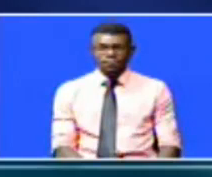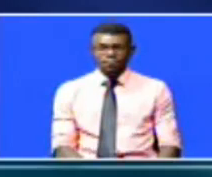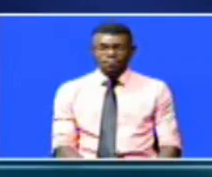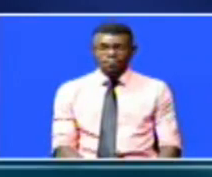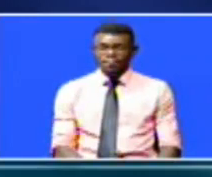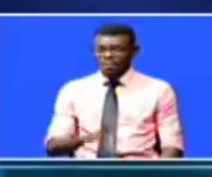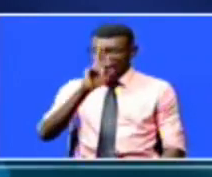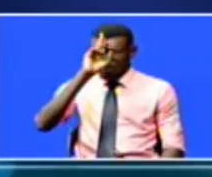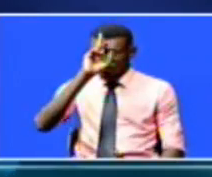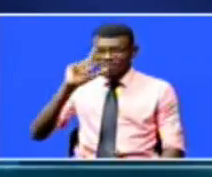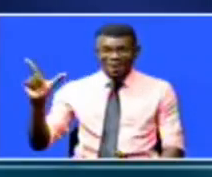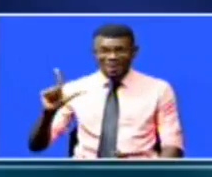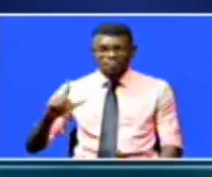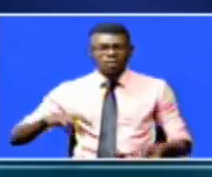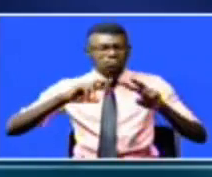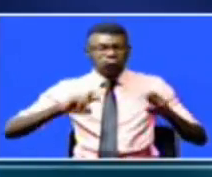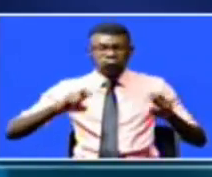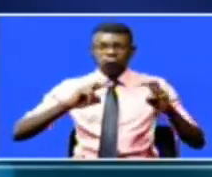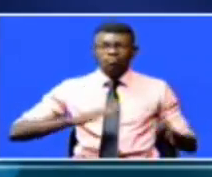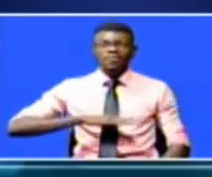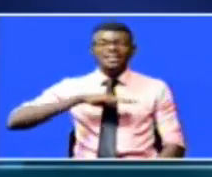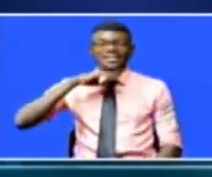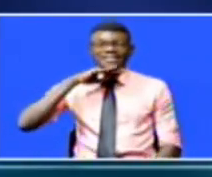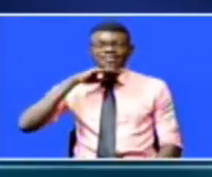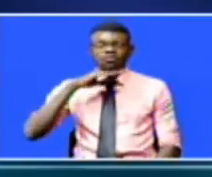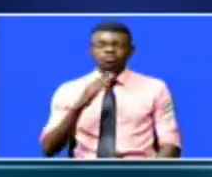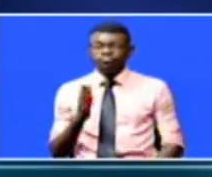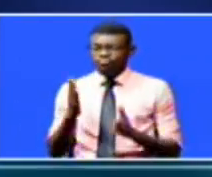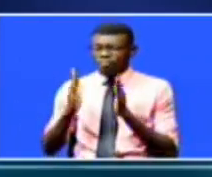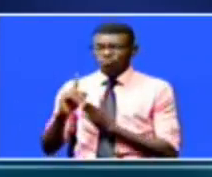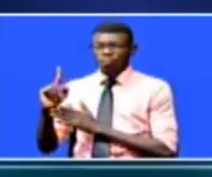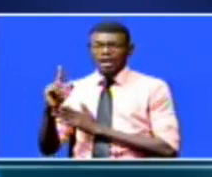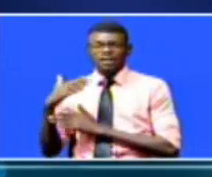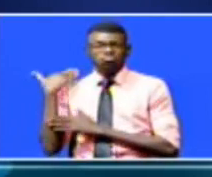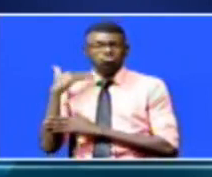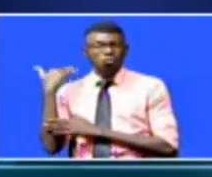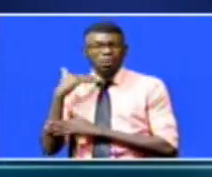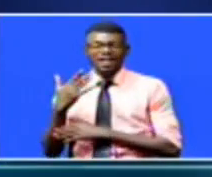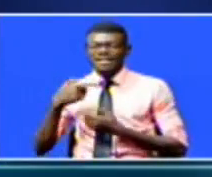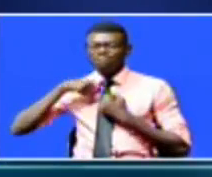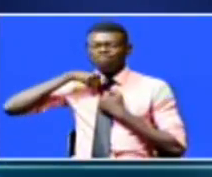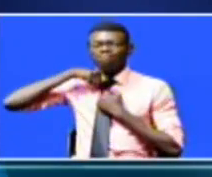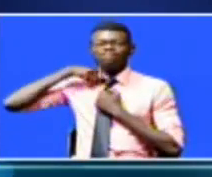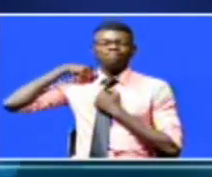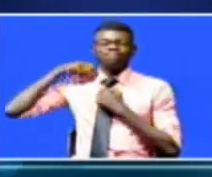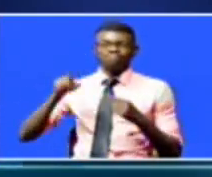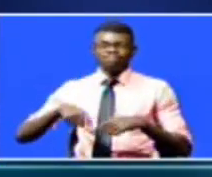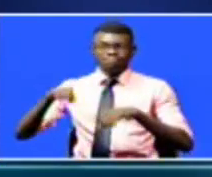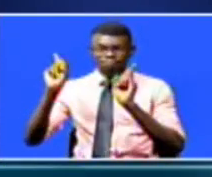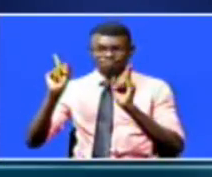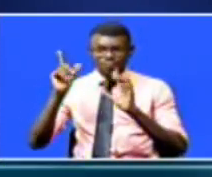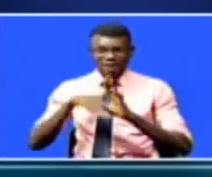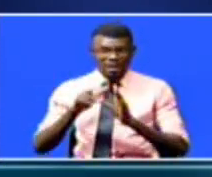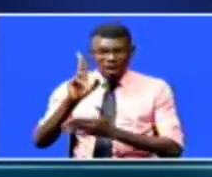Elsewhere, police in Laikipia are investigating the mysterious death of a robbery suspect who is alleged to have hanged himself at the Sipili police station cells